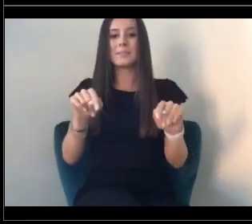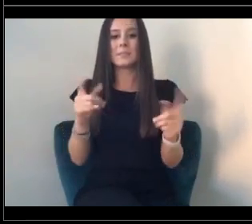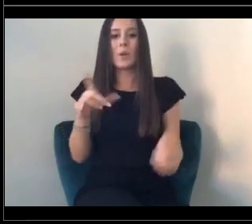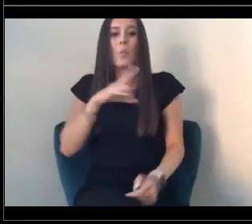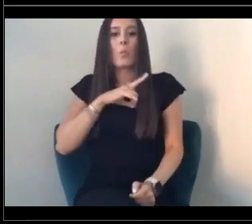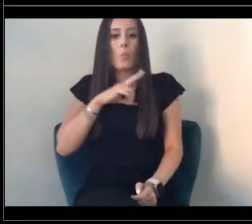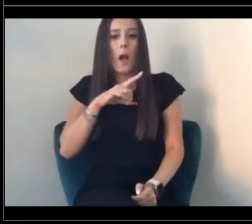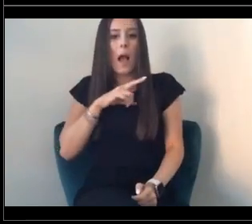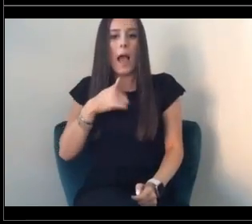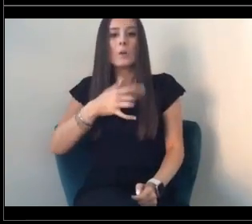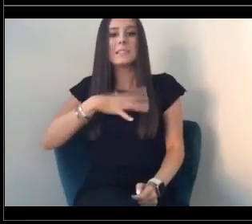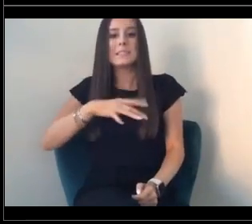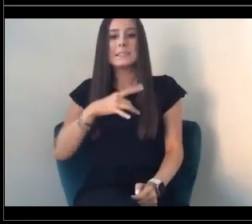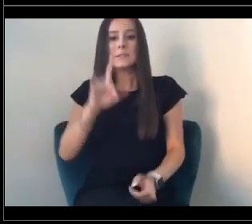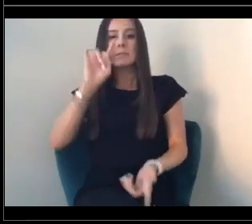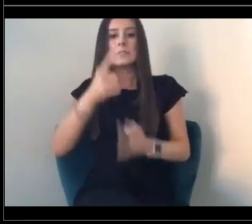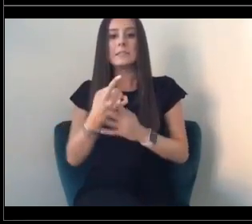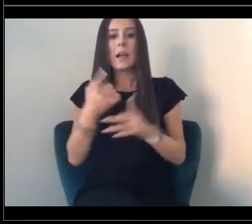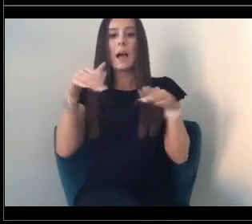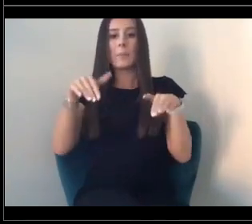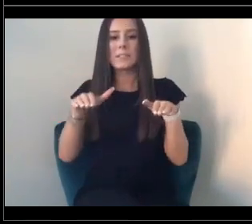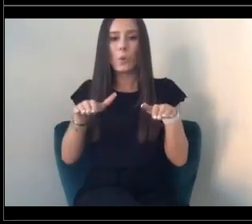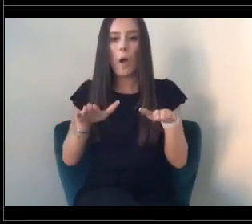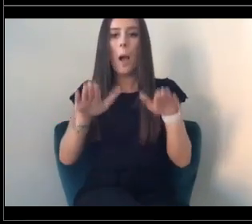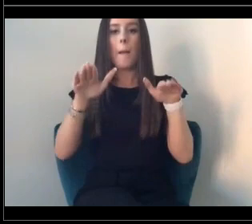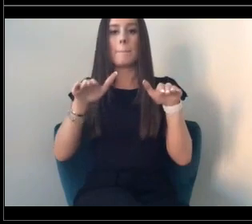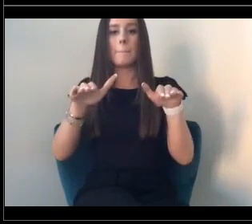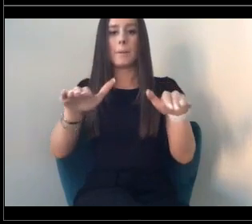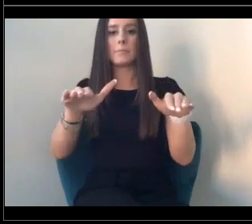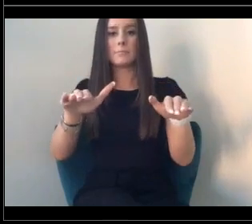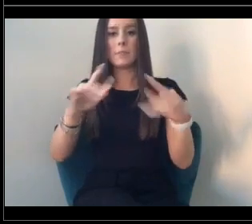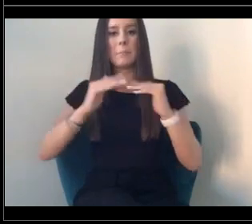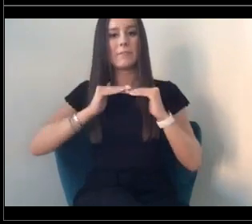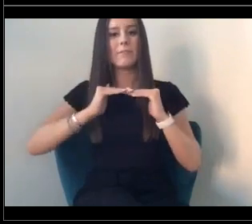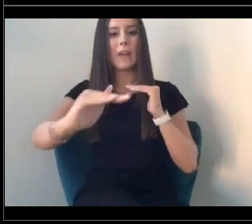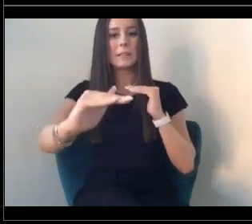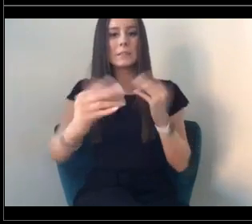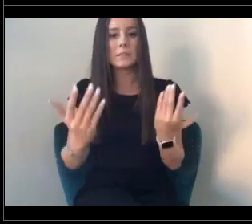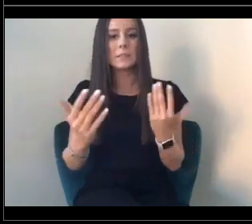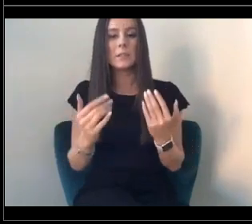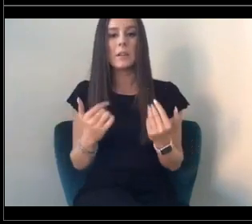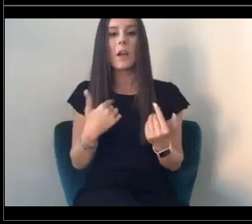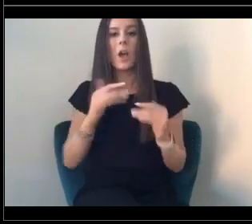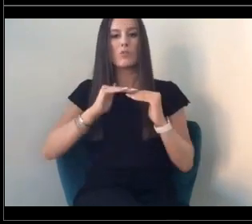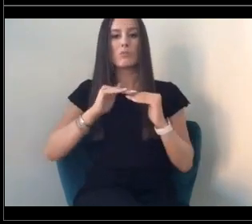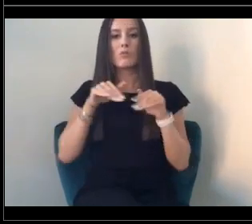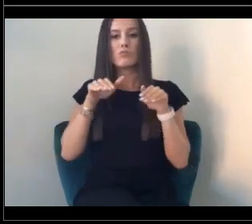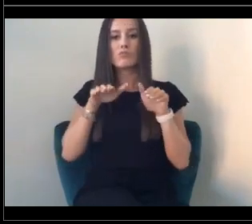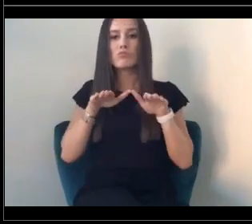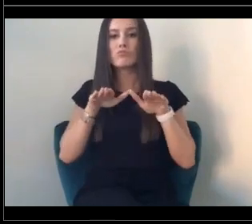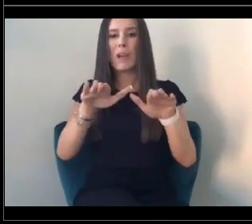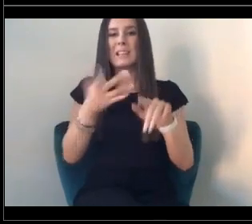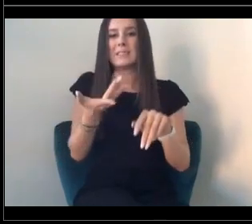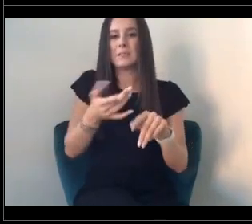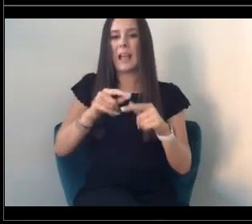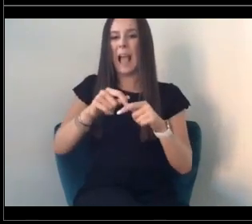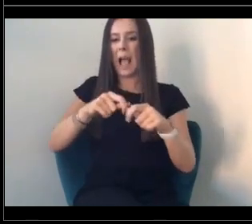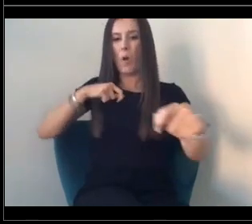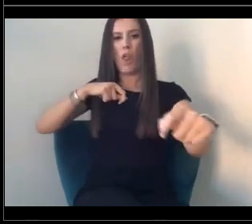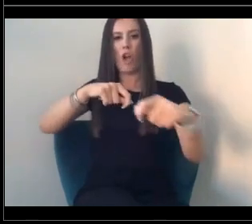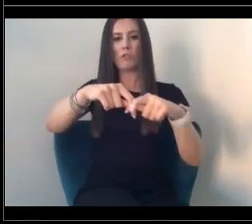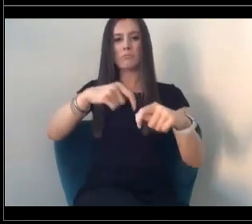actually raise the alignment in that location, and it's raised over a sort of a length from, it